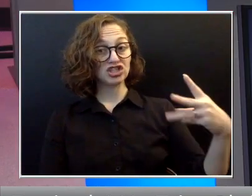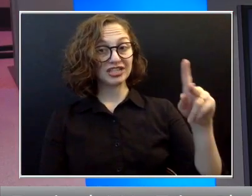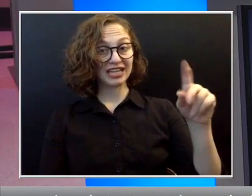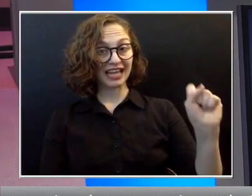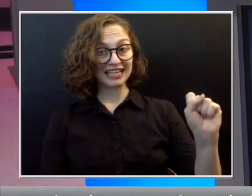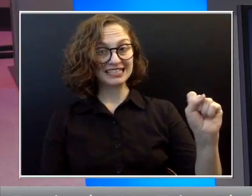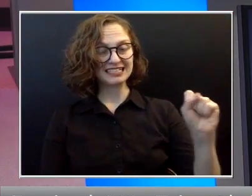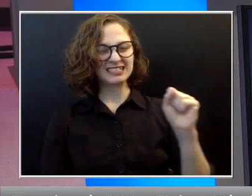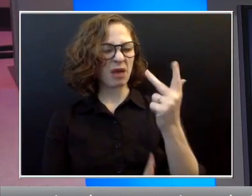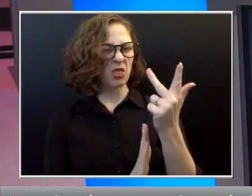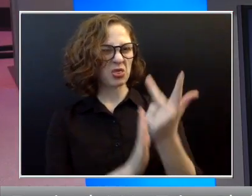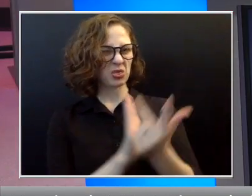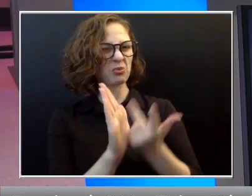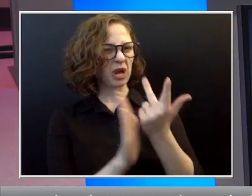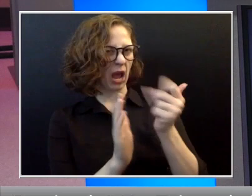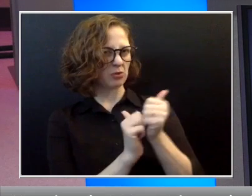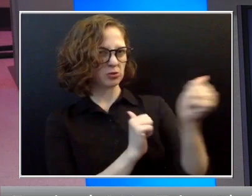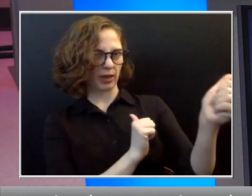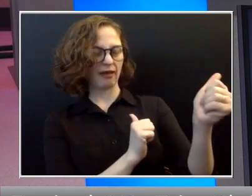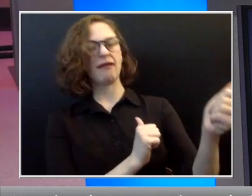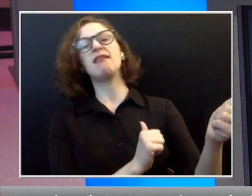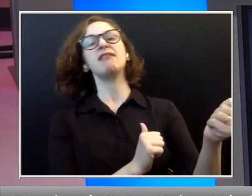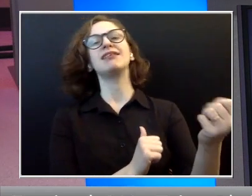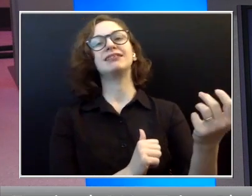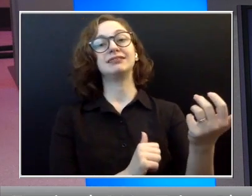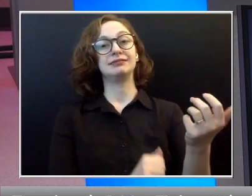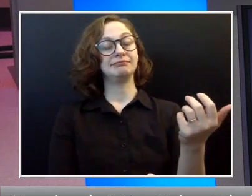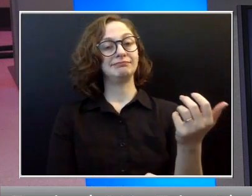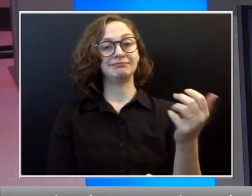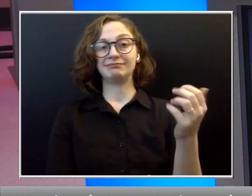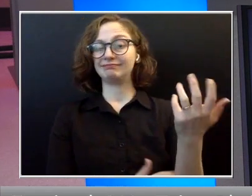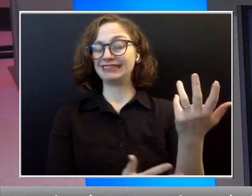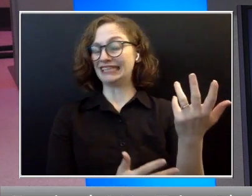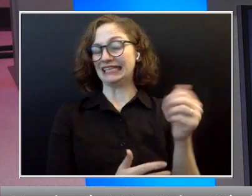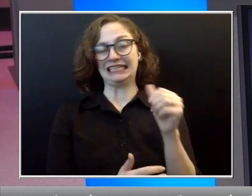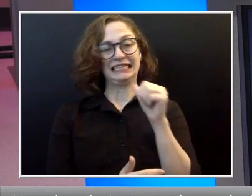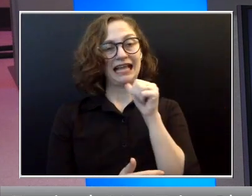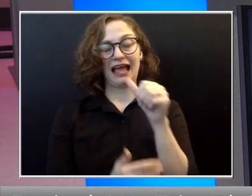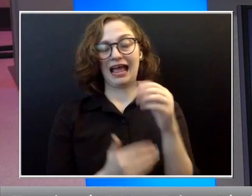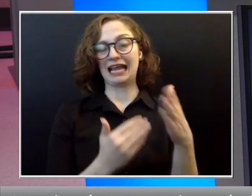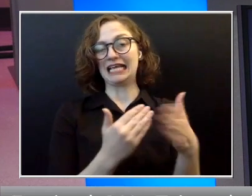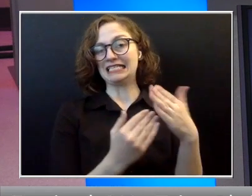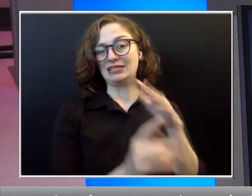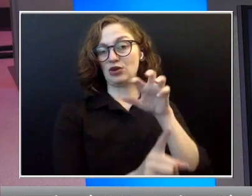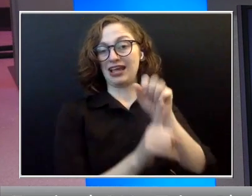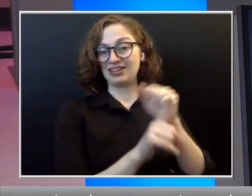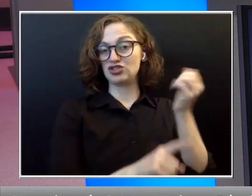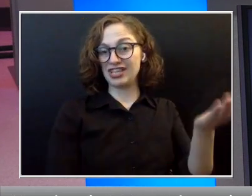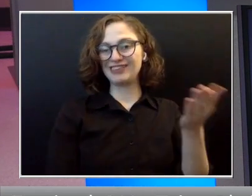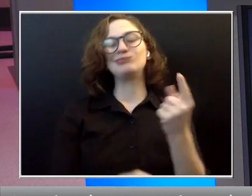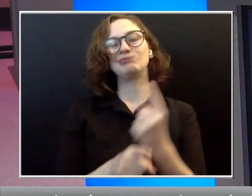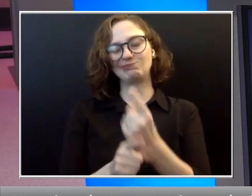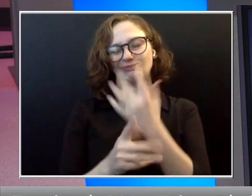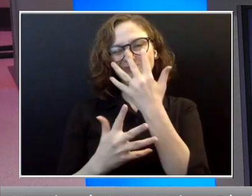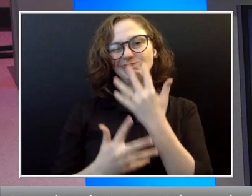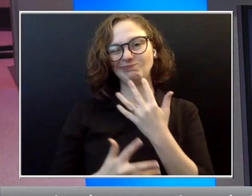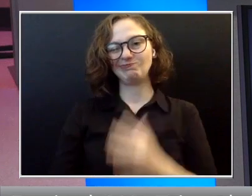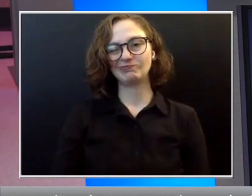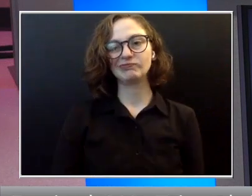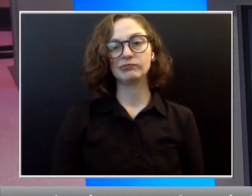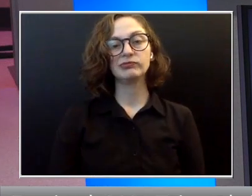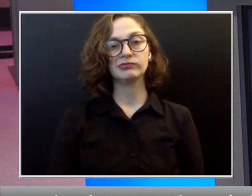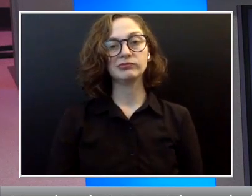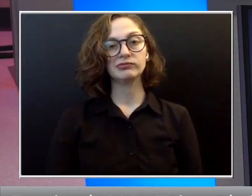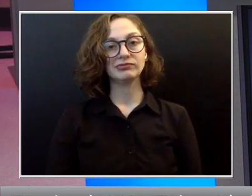3-hour drive, that wouldn't have been something that would have been easily caught by any. Unfortunately, I don't think so. Is that what makes it difficult to